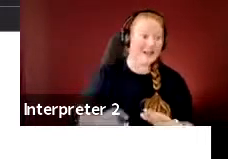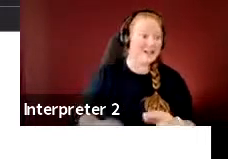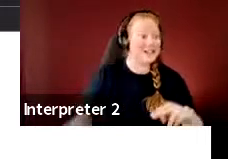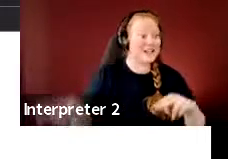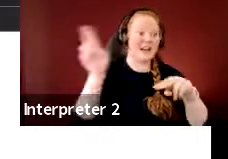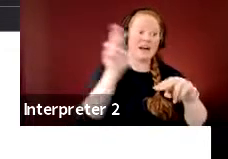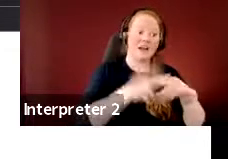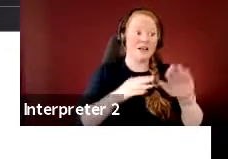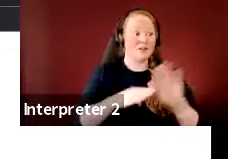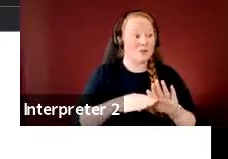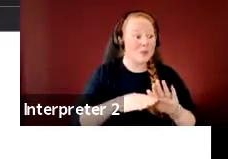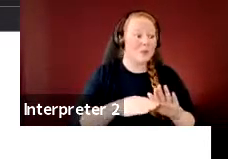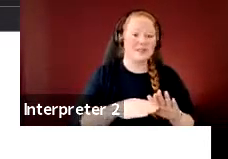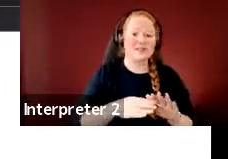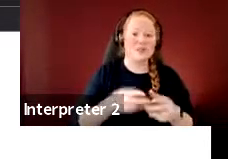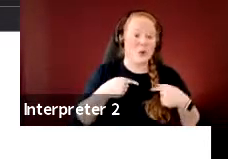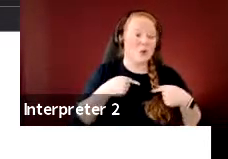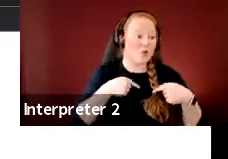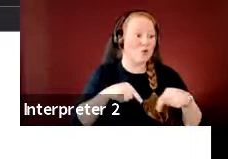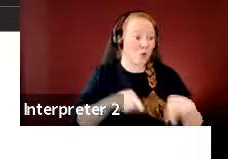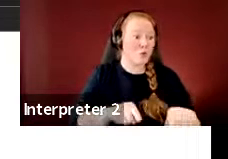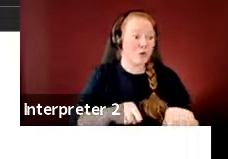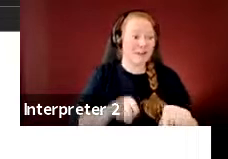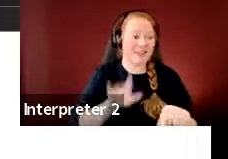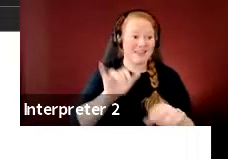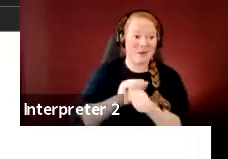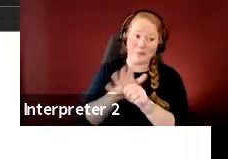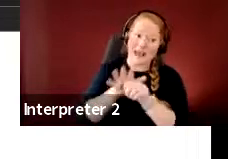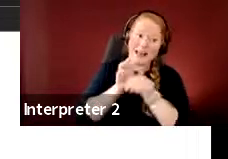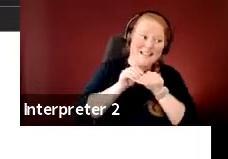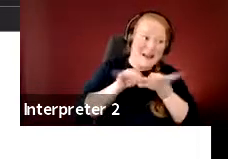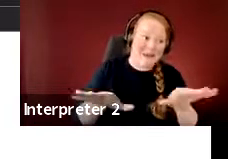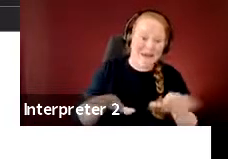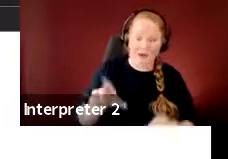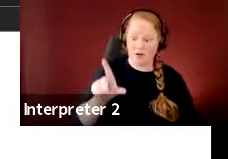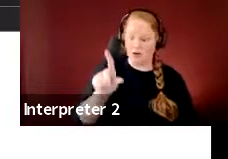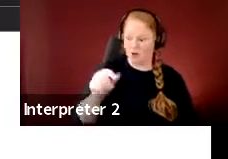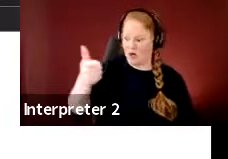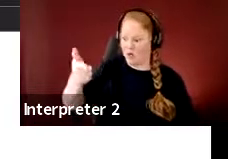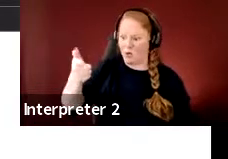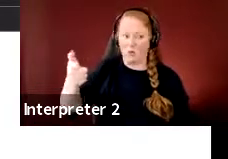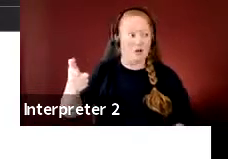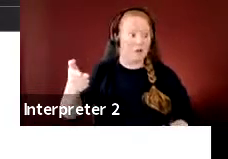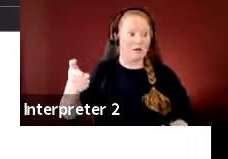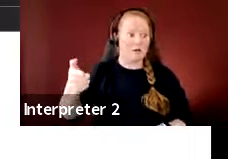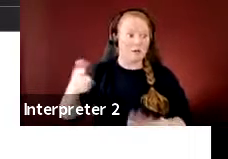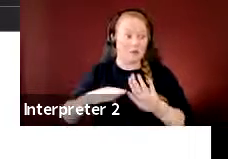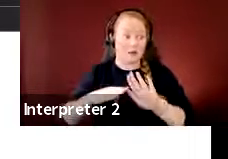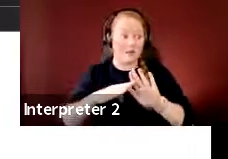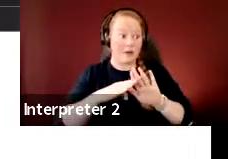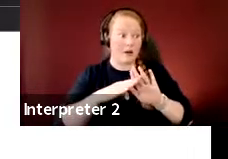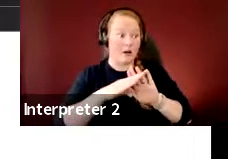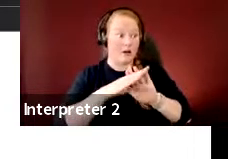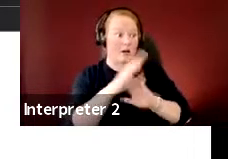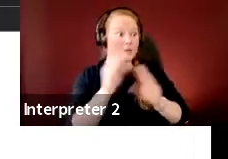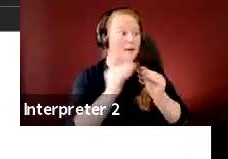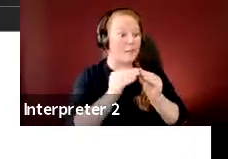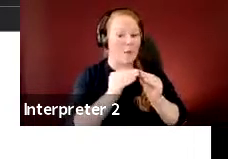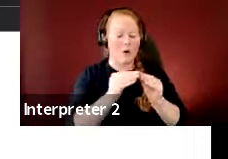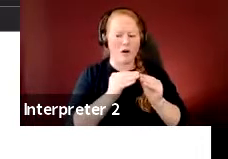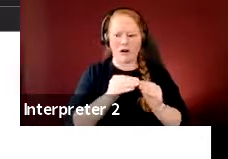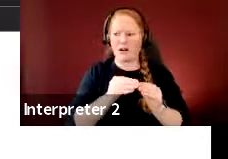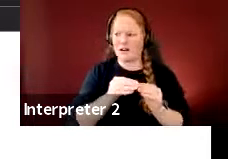which 2021 is already outpacing 2020 for homicide rates.